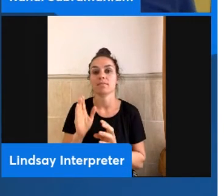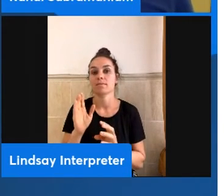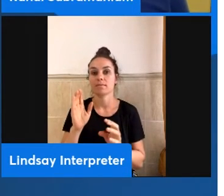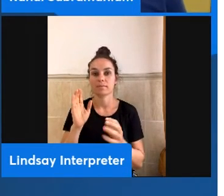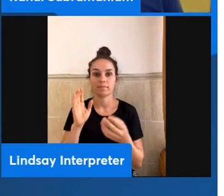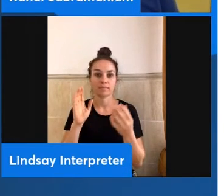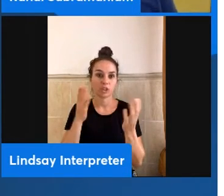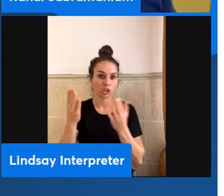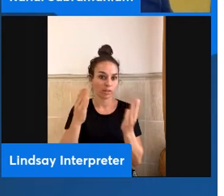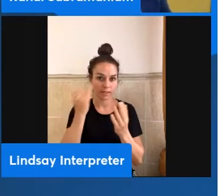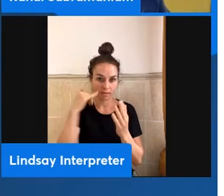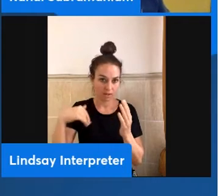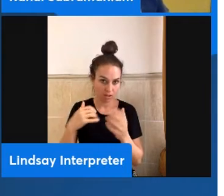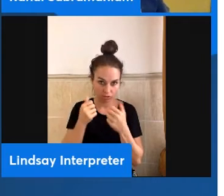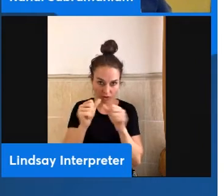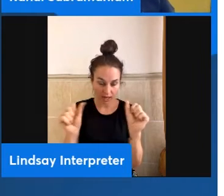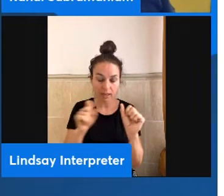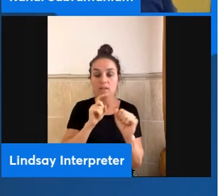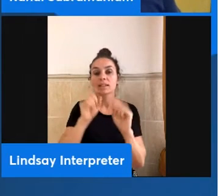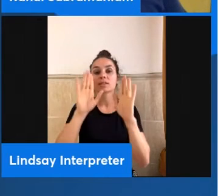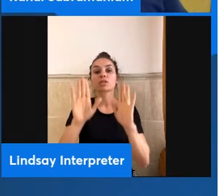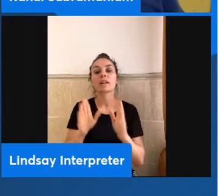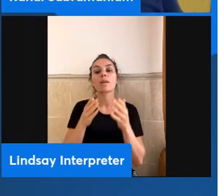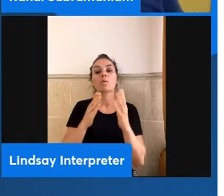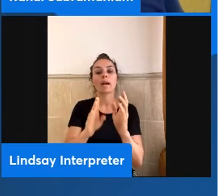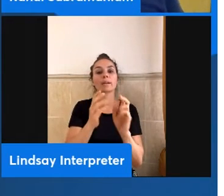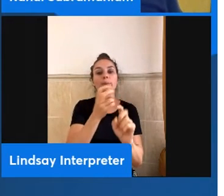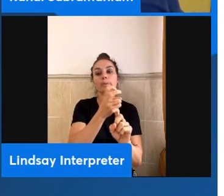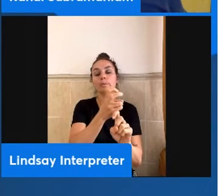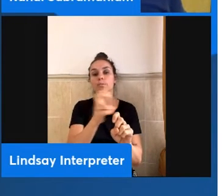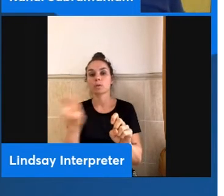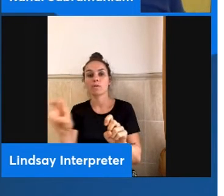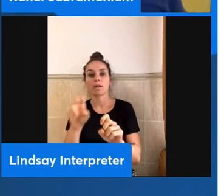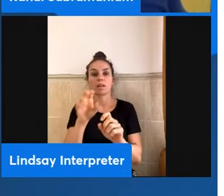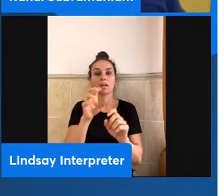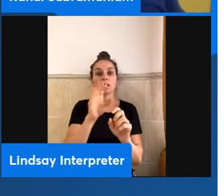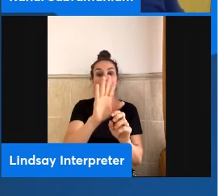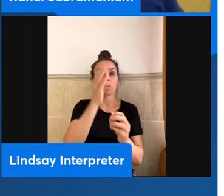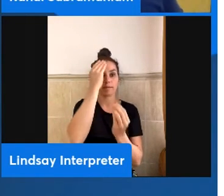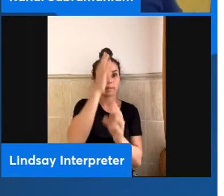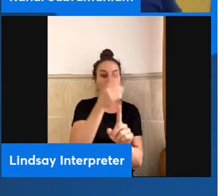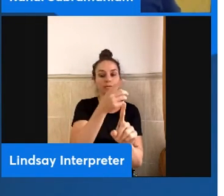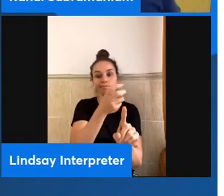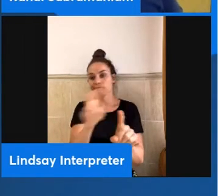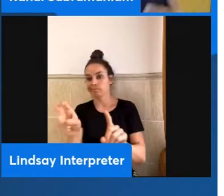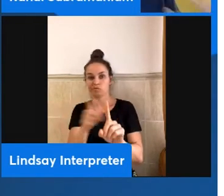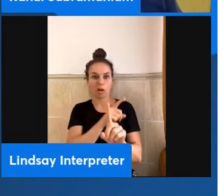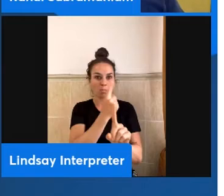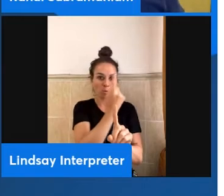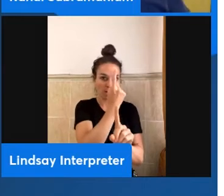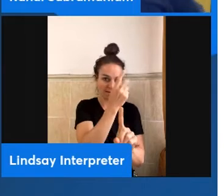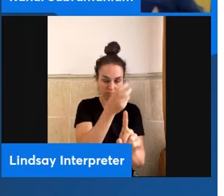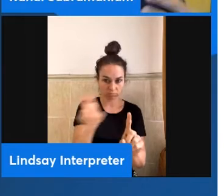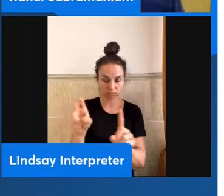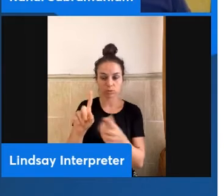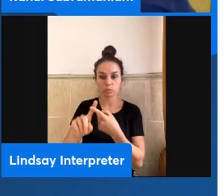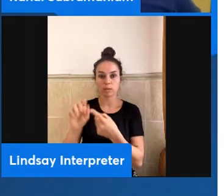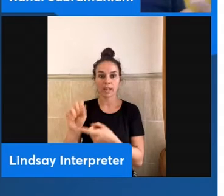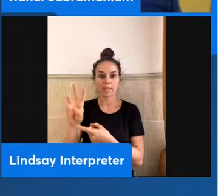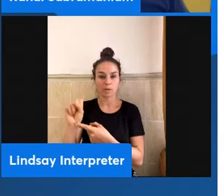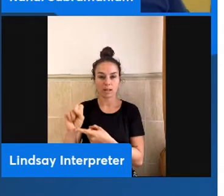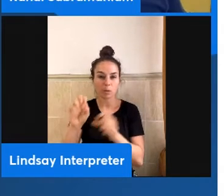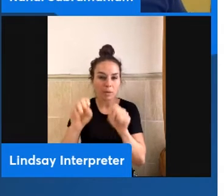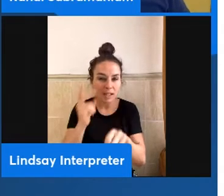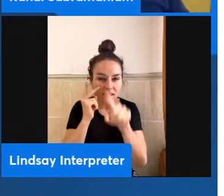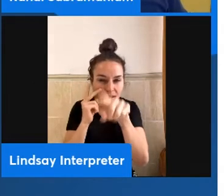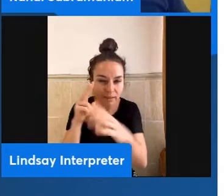your data into AWS from wherever your data is. And you can set up a whole lot of rules and schedules